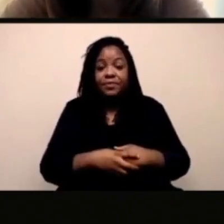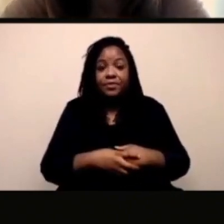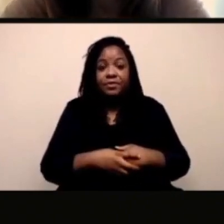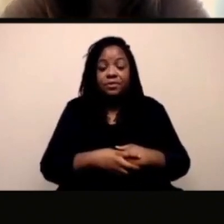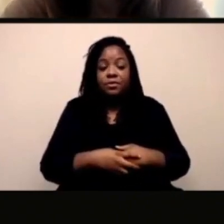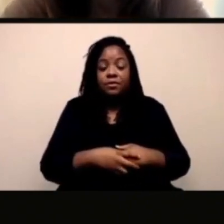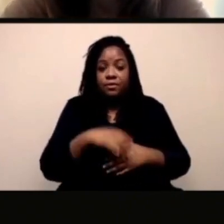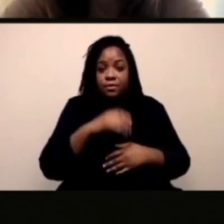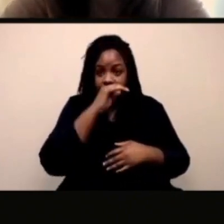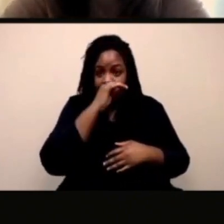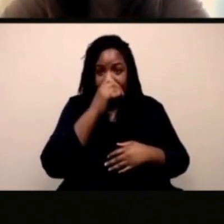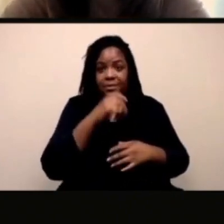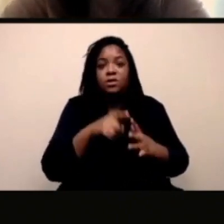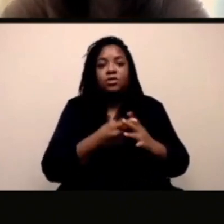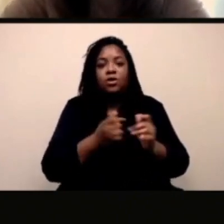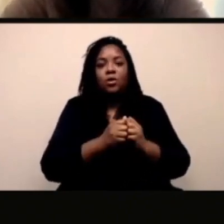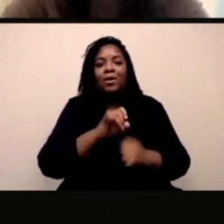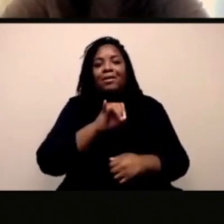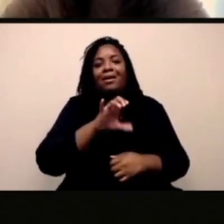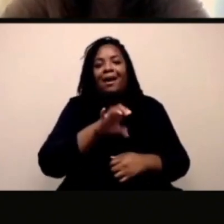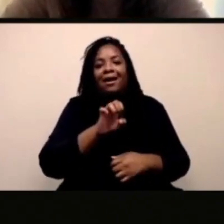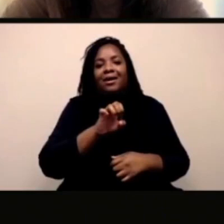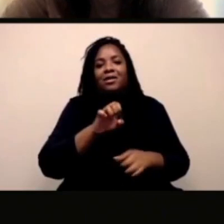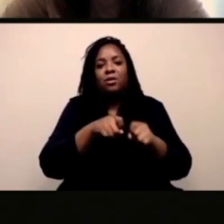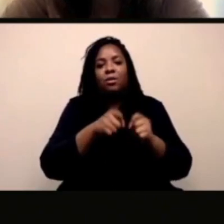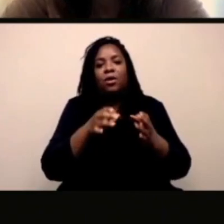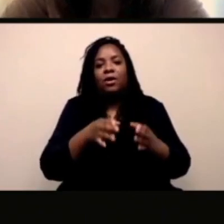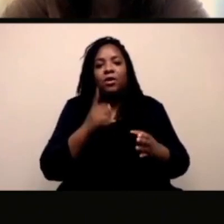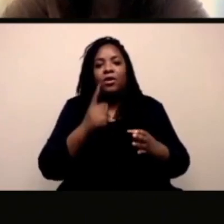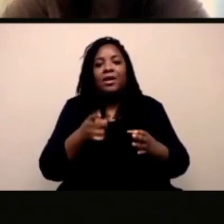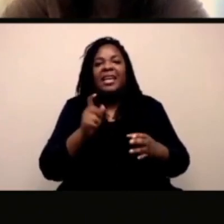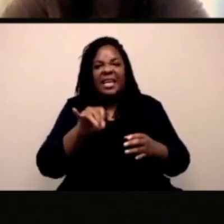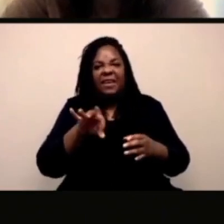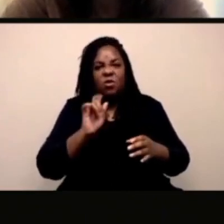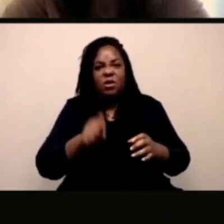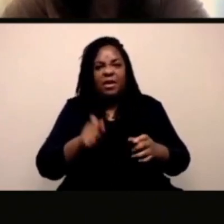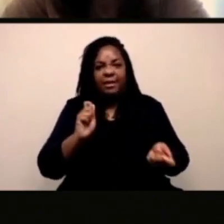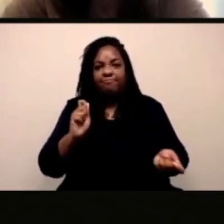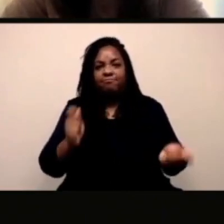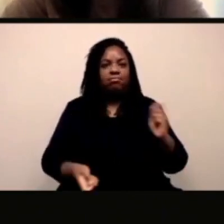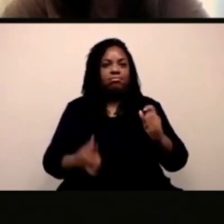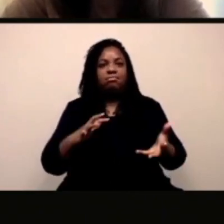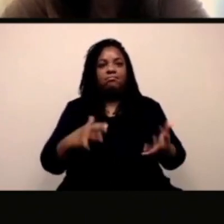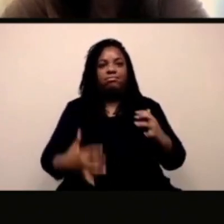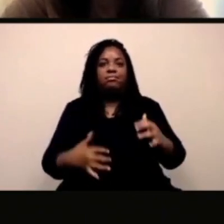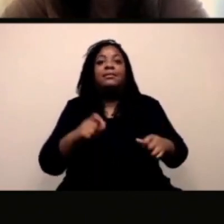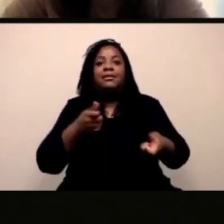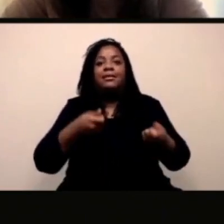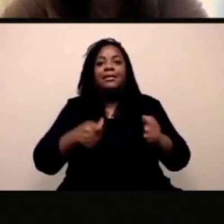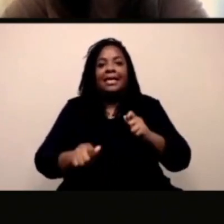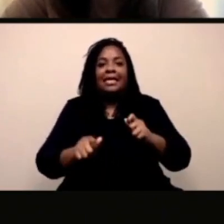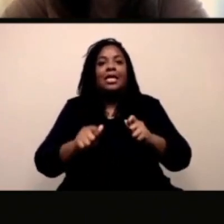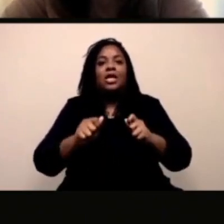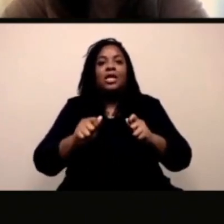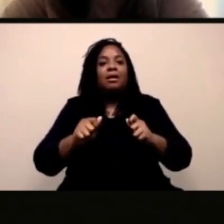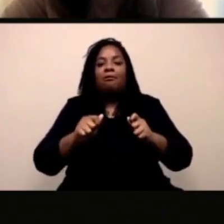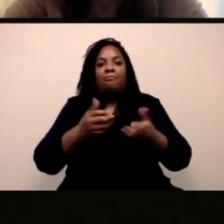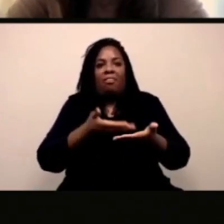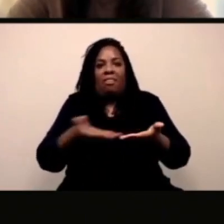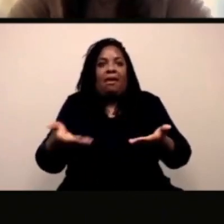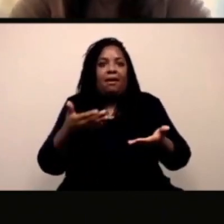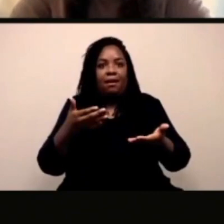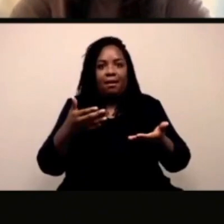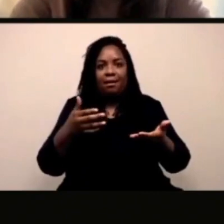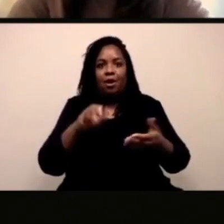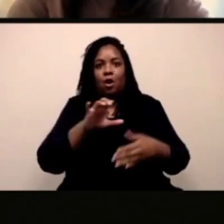Let's do the icebreaker question via the chat. If you could transform into any creature, what would you transform into? And that's just a